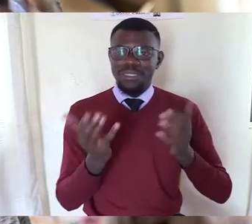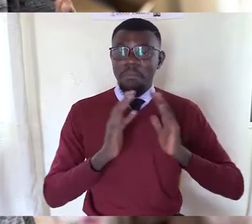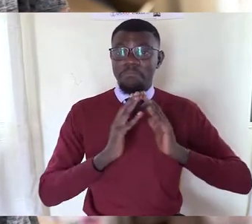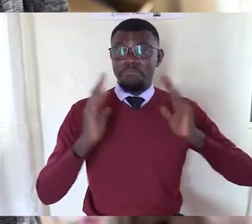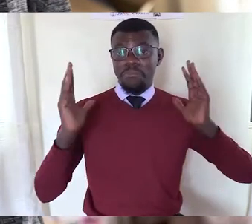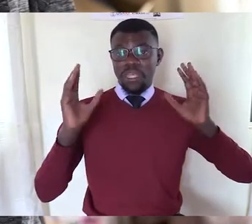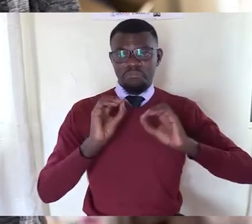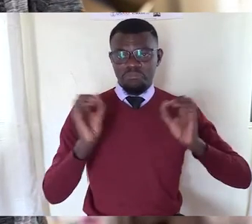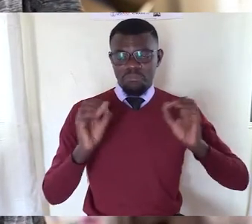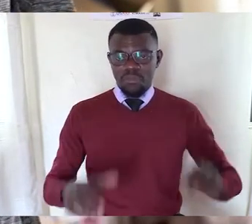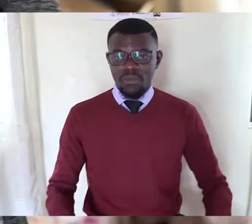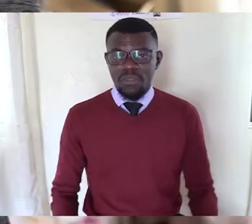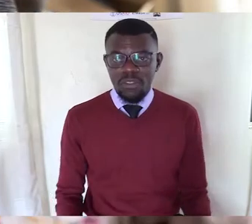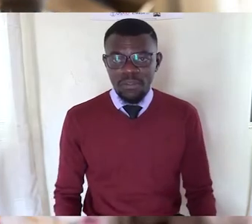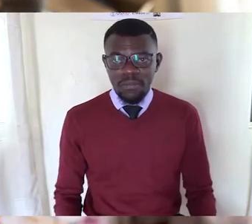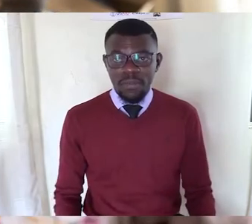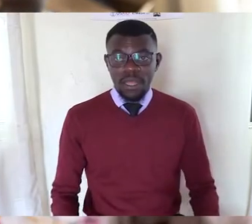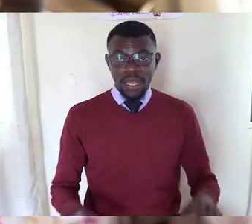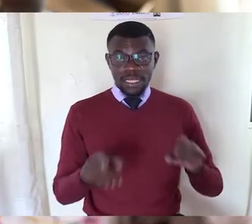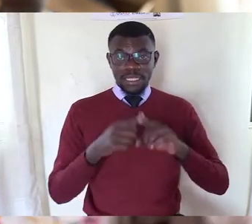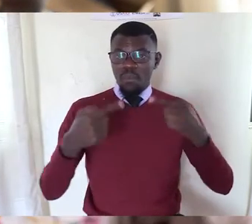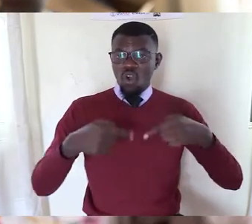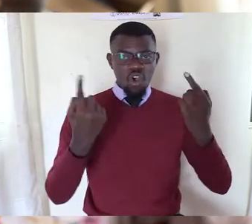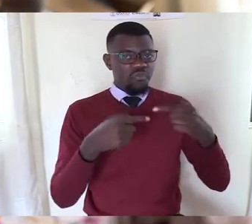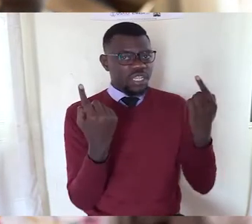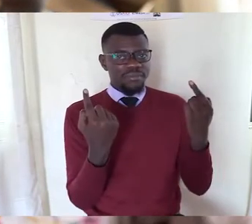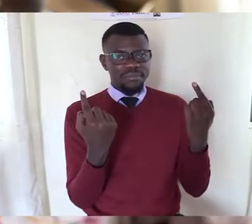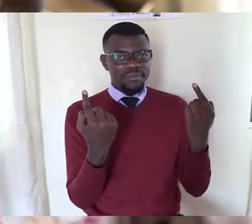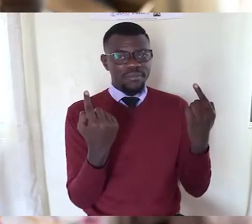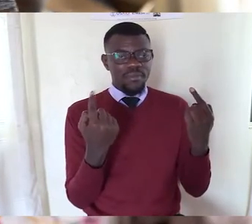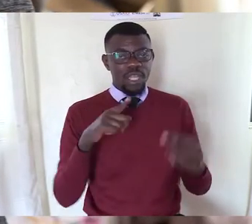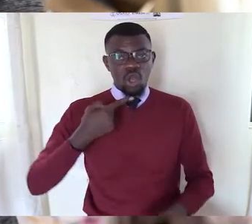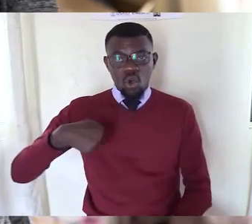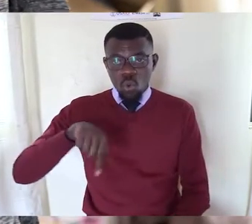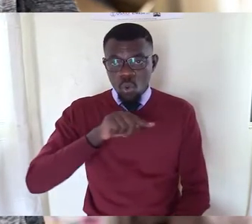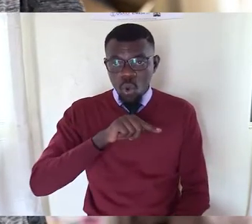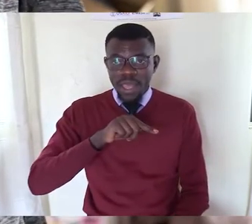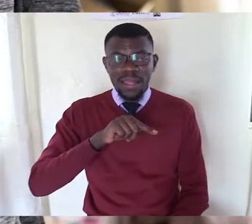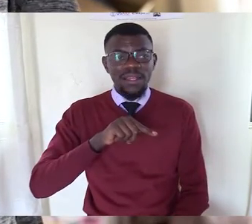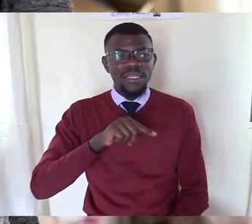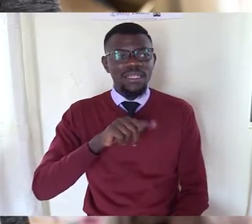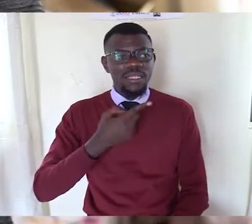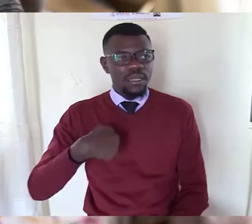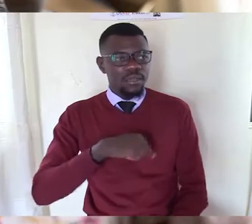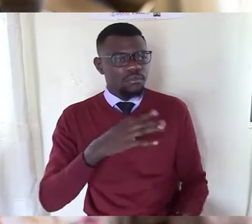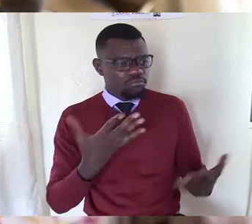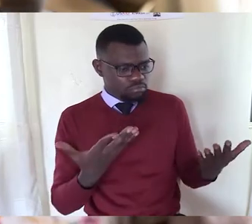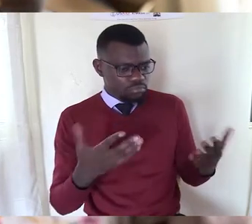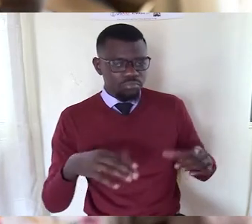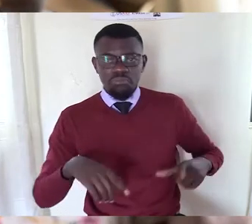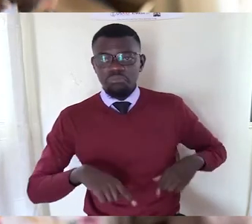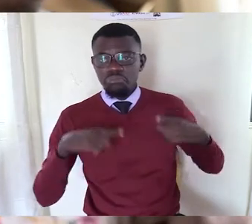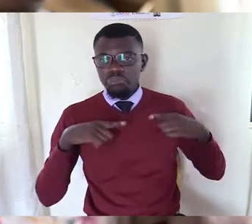You also realize that in times of conflict, because we are we live probably